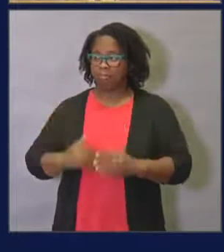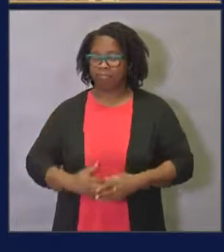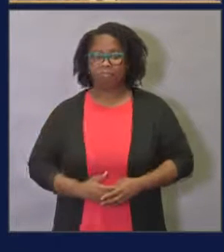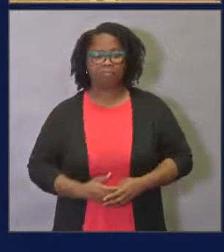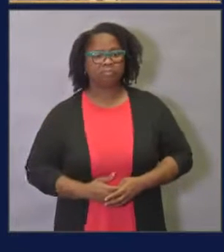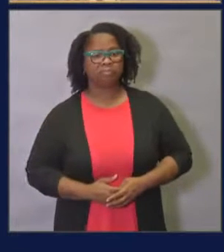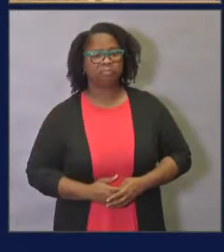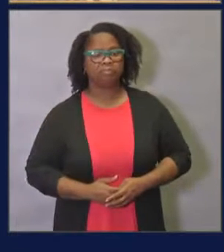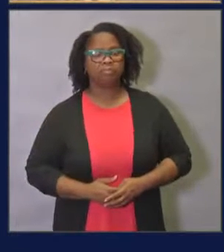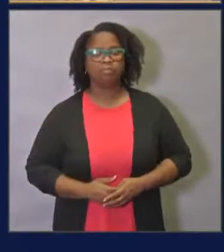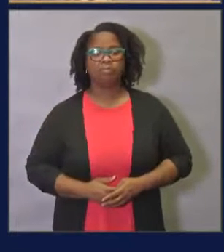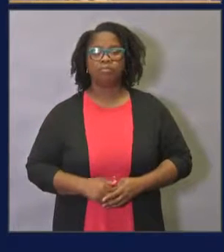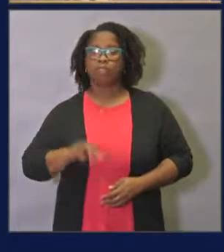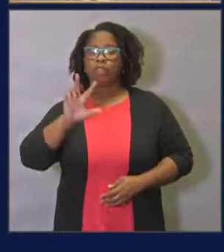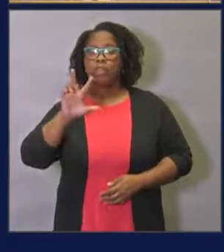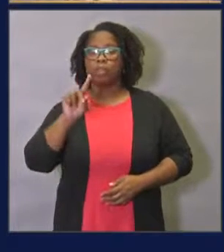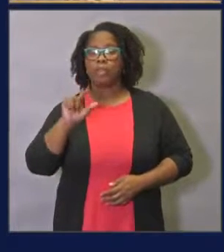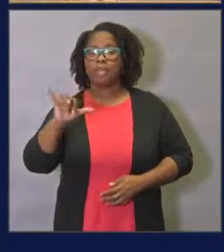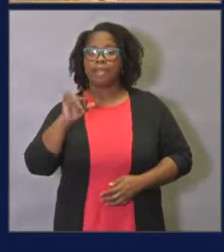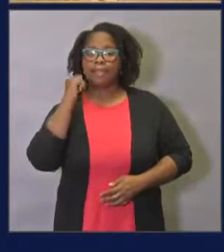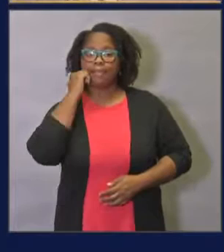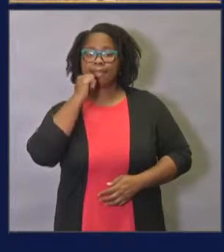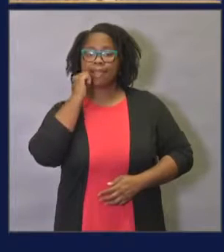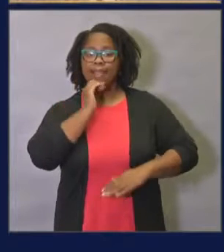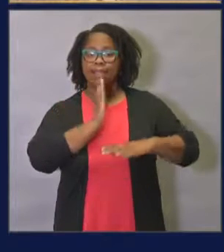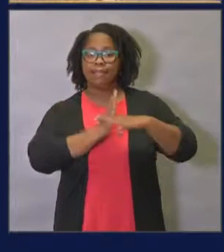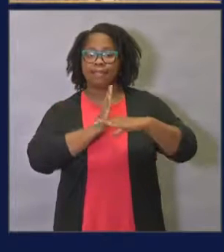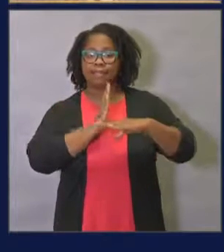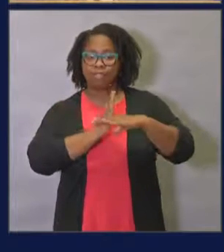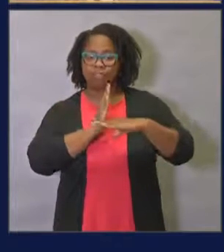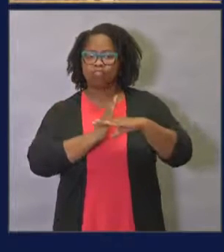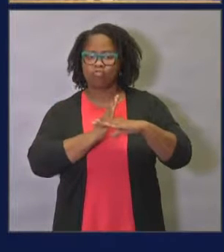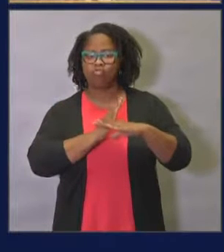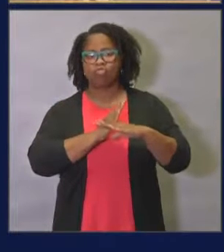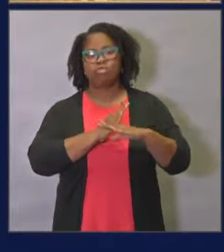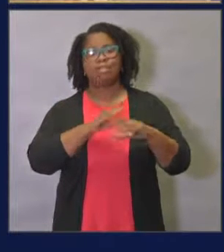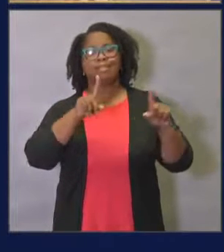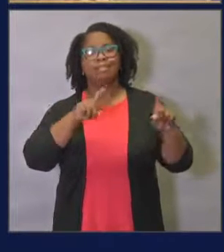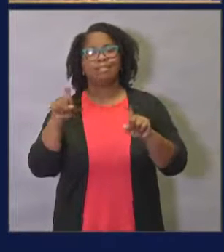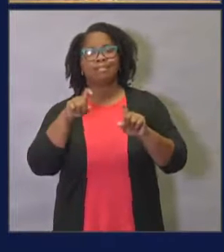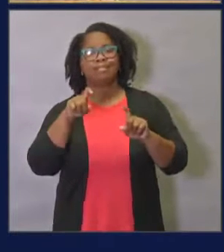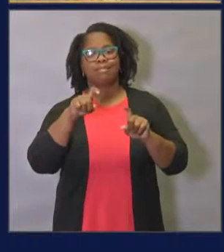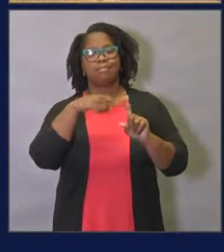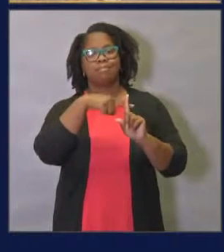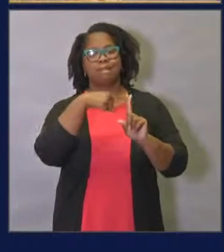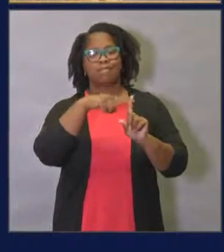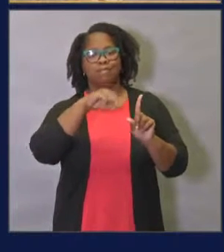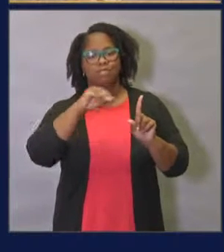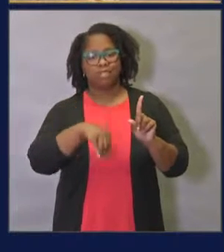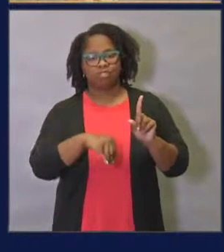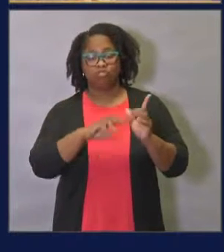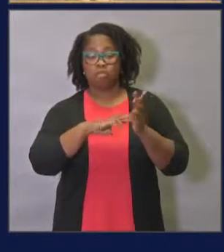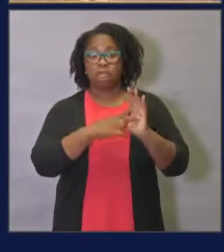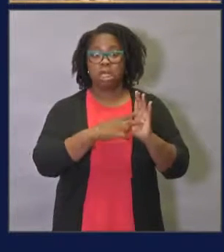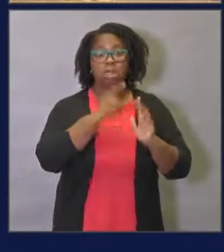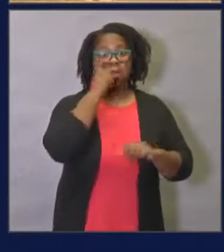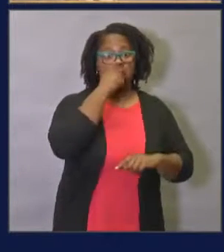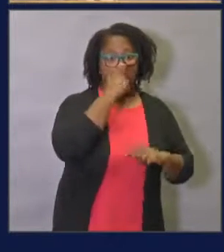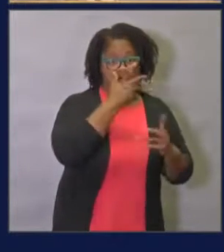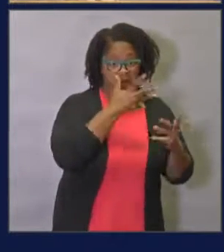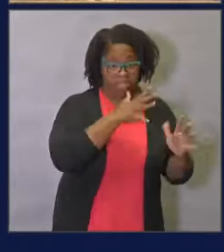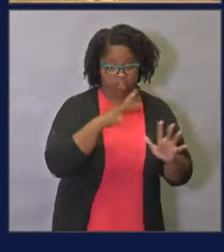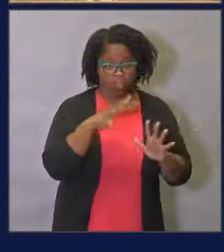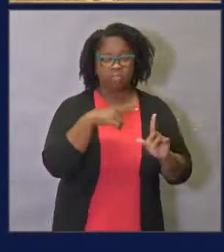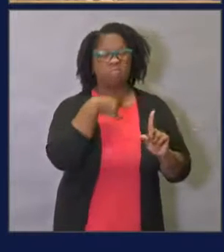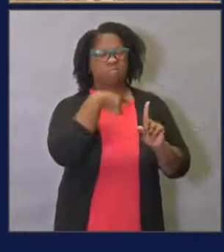This slide shows the 3-day daily average for our test positivity. or the percentage of tests that are done that come